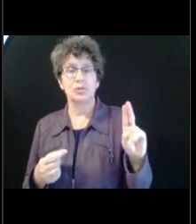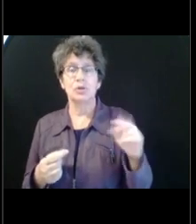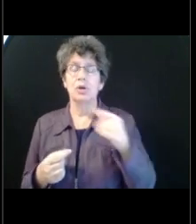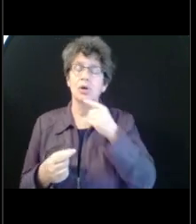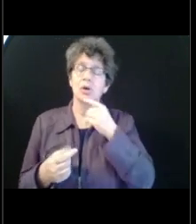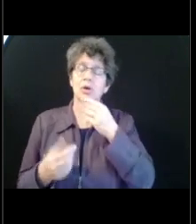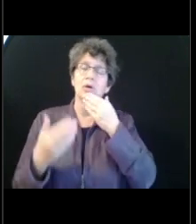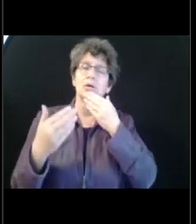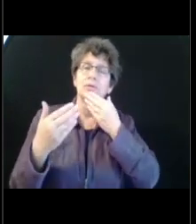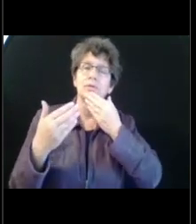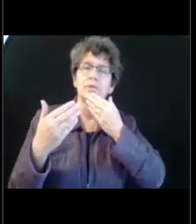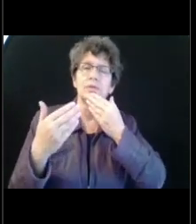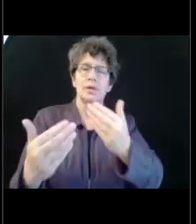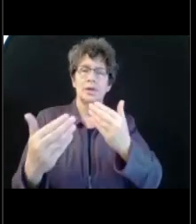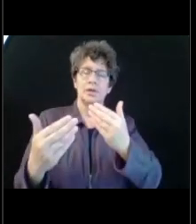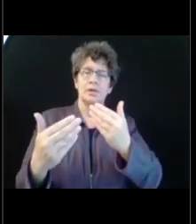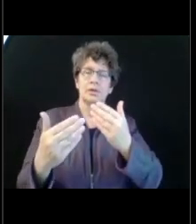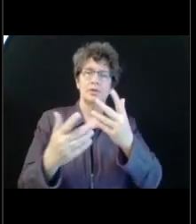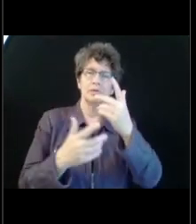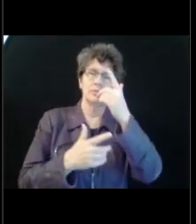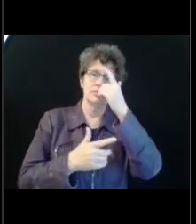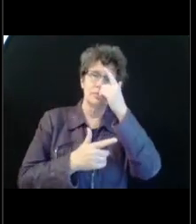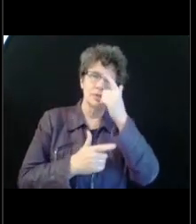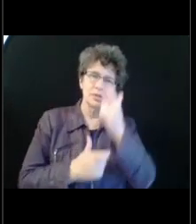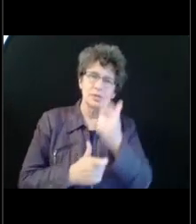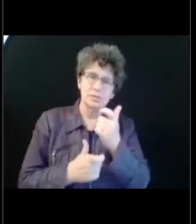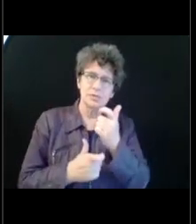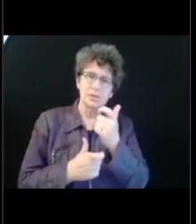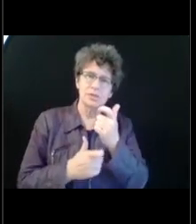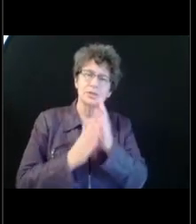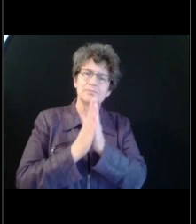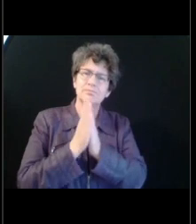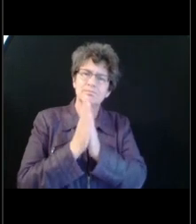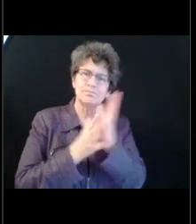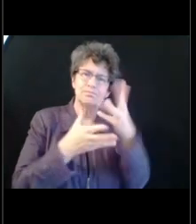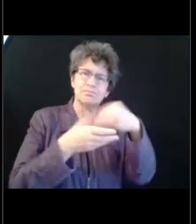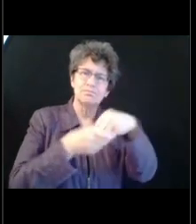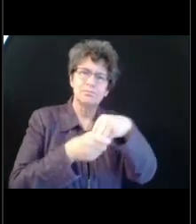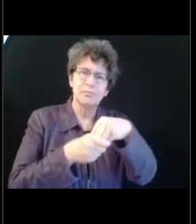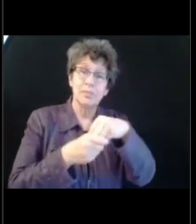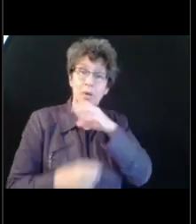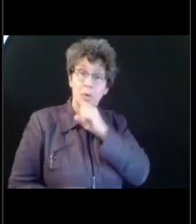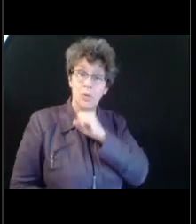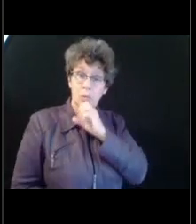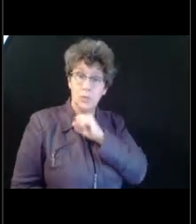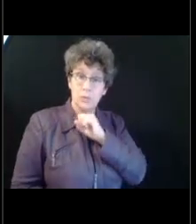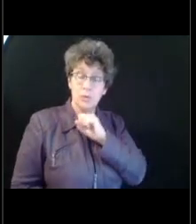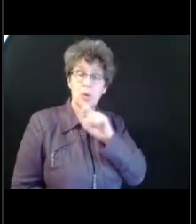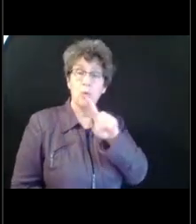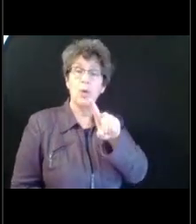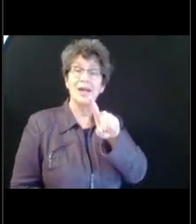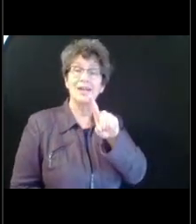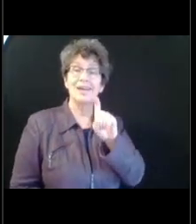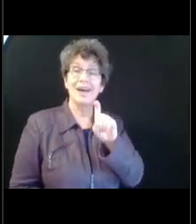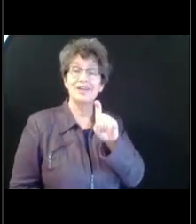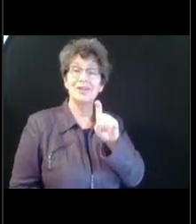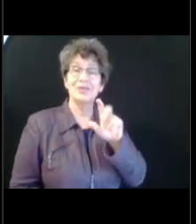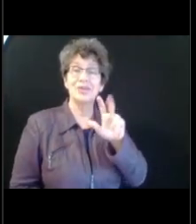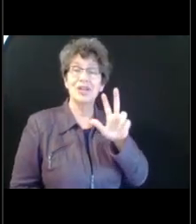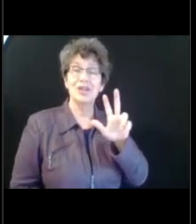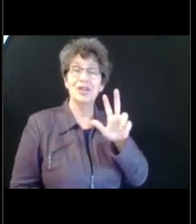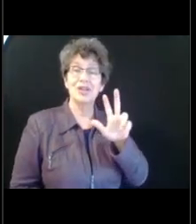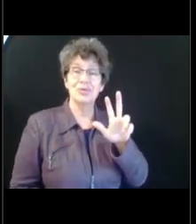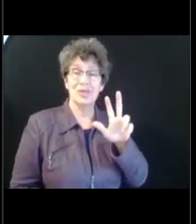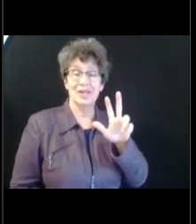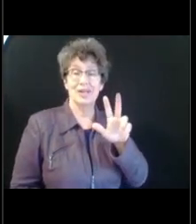interested, and he's 103. The idea that he's walking on his own down the hallway here with